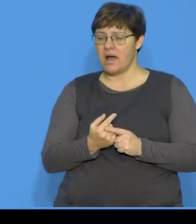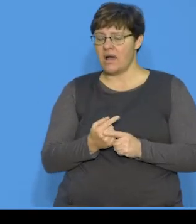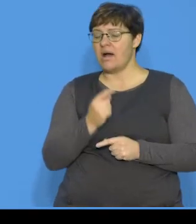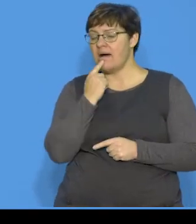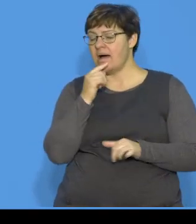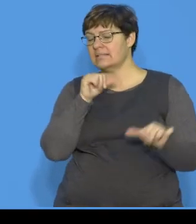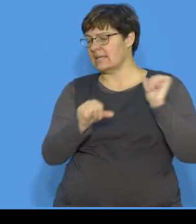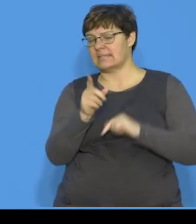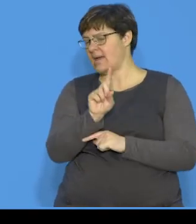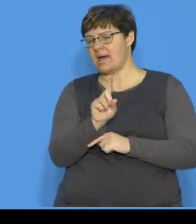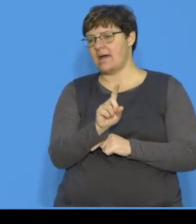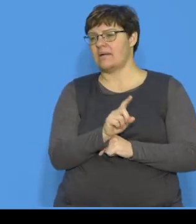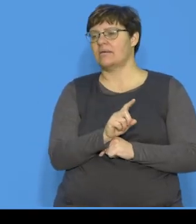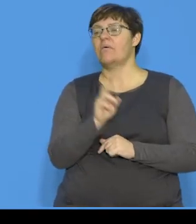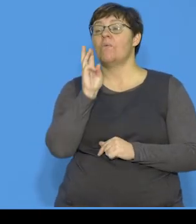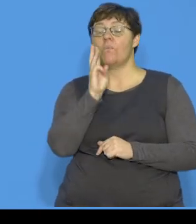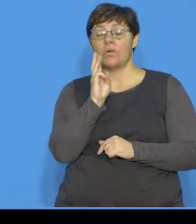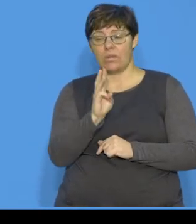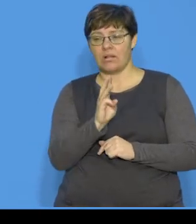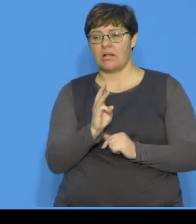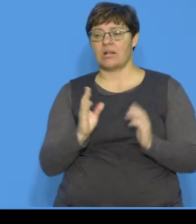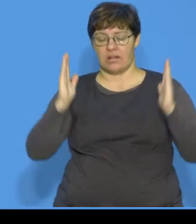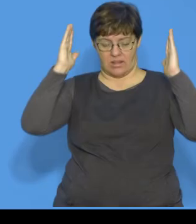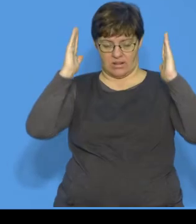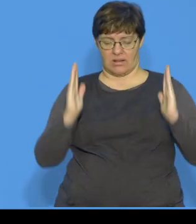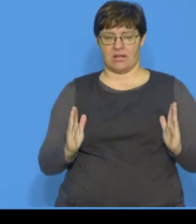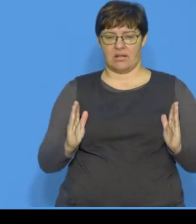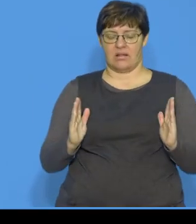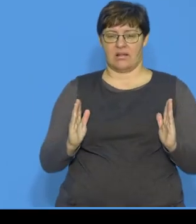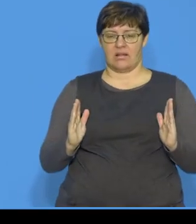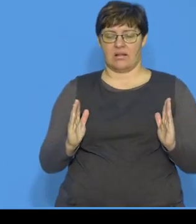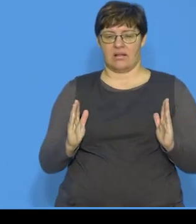predicting that we're going to be moving towards a more